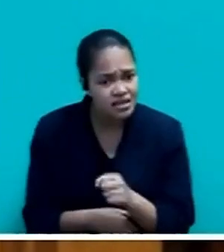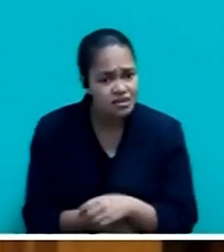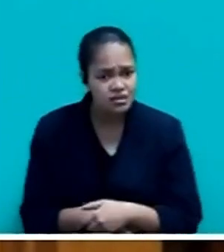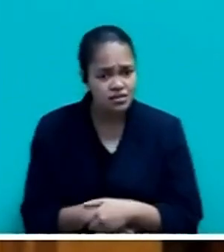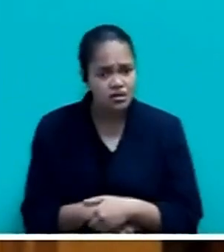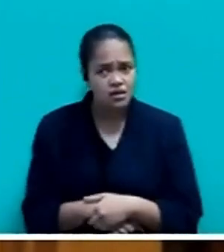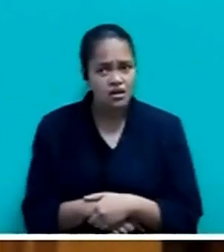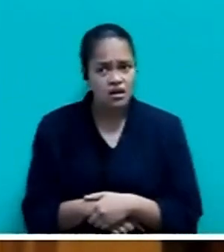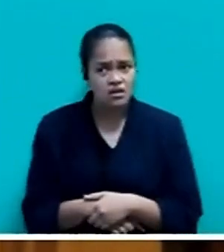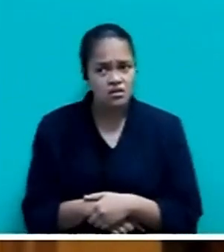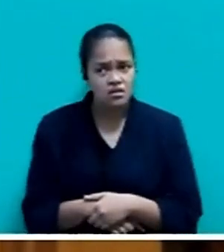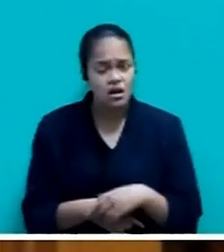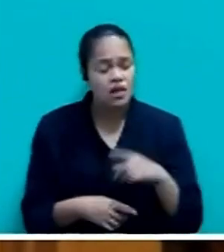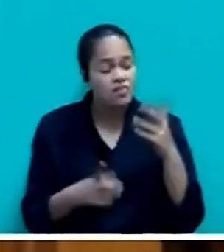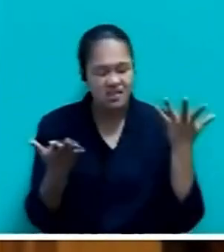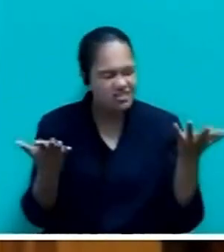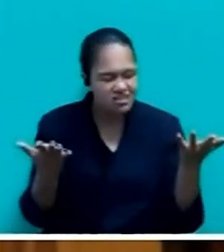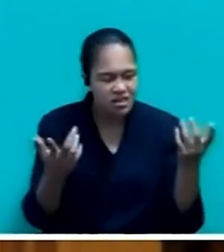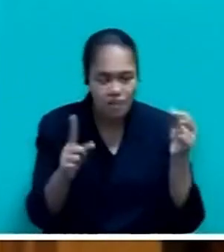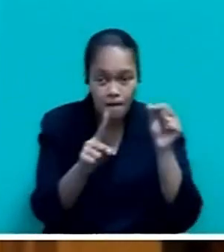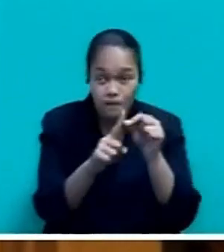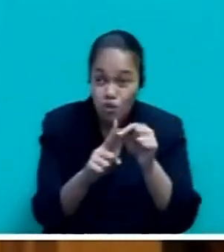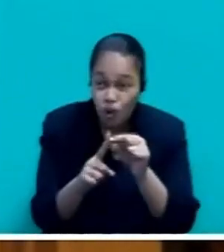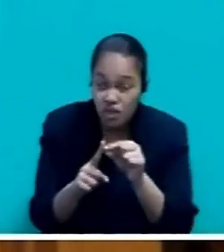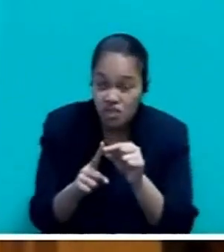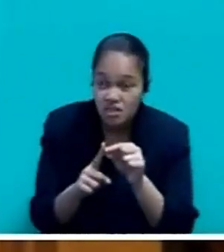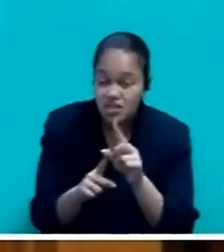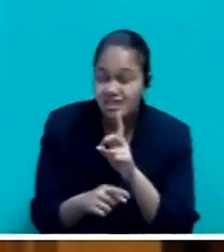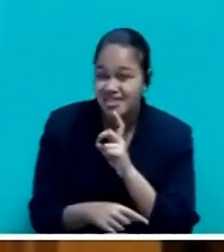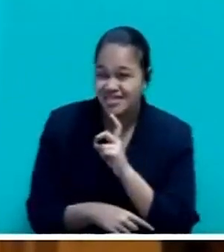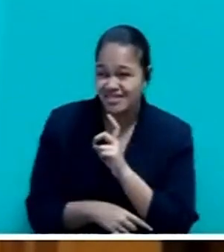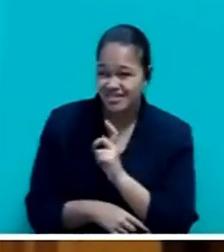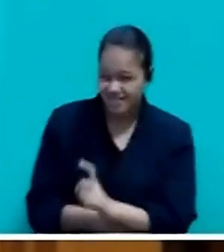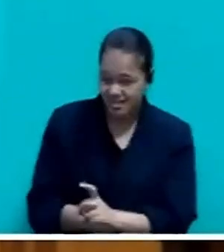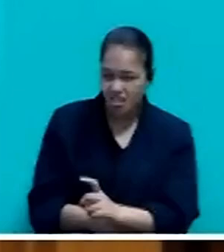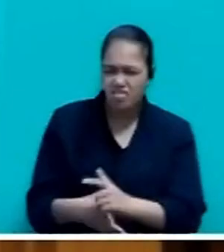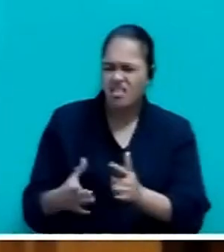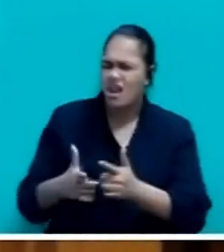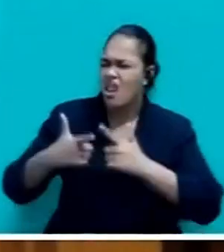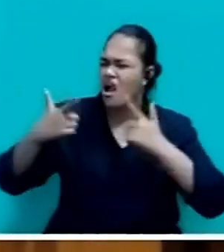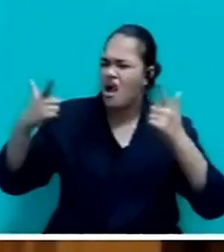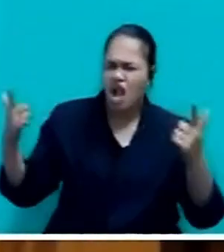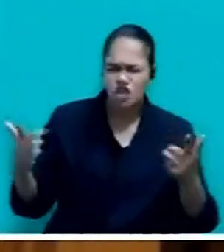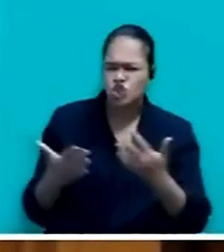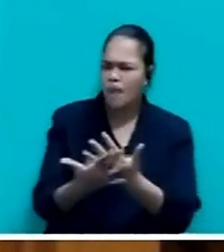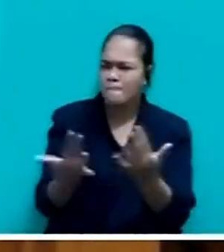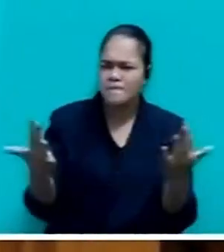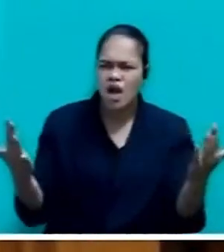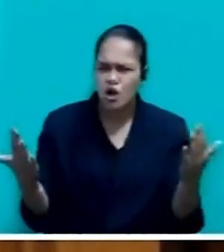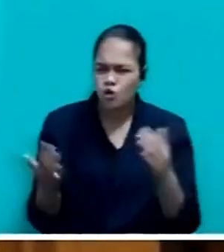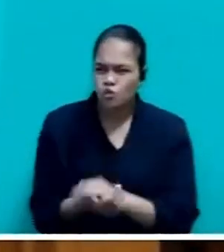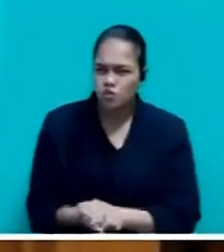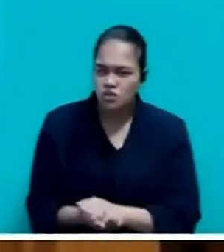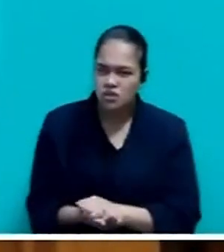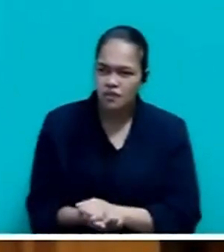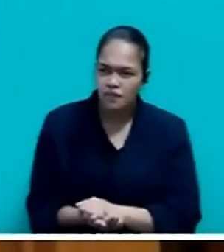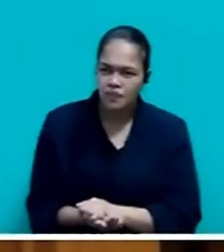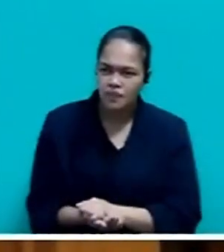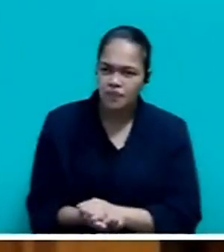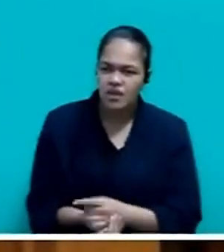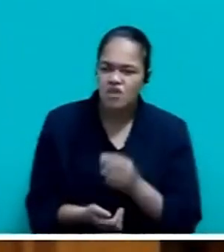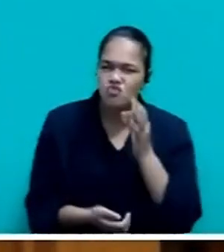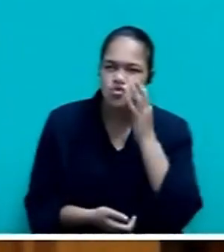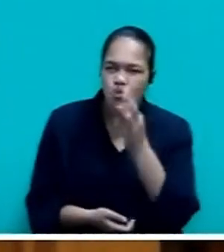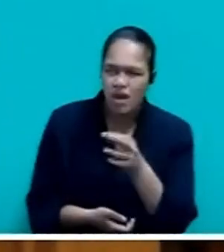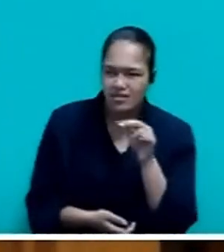about the point is that there is a large amount of diverse opinion on this, and it requires